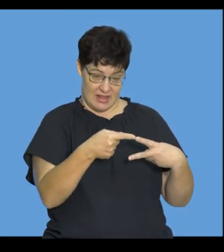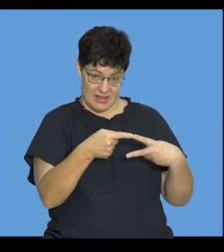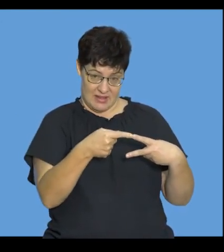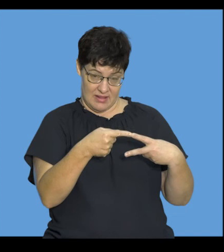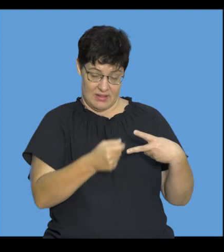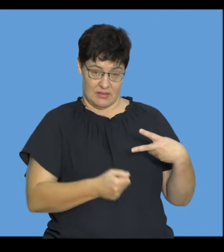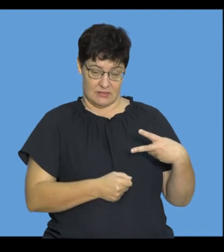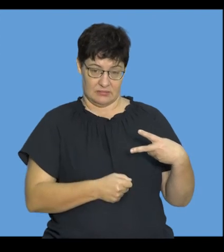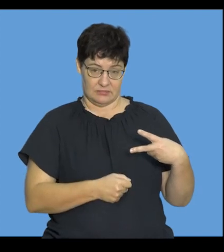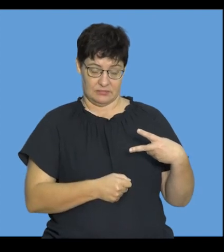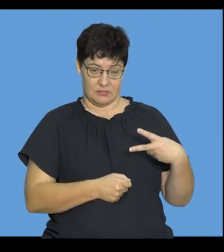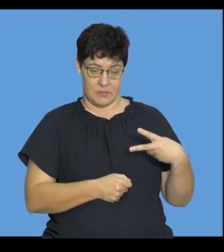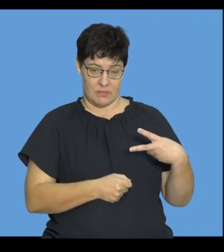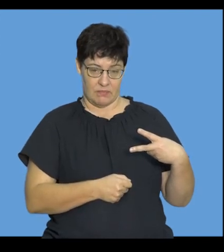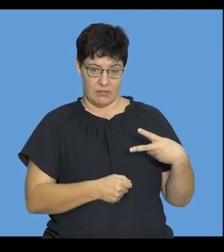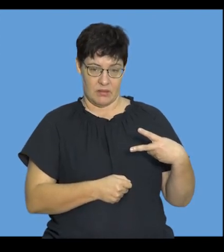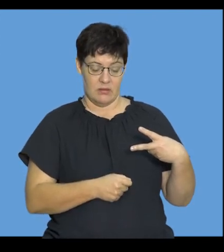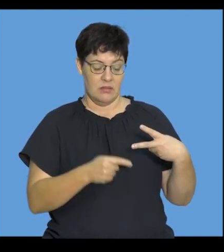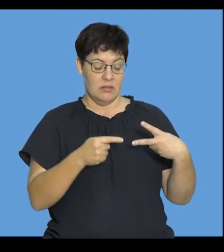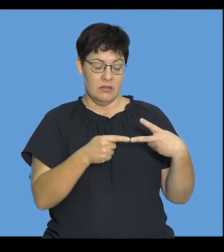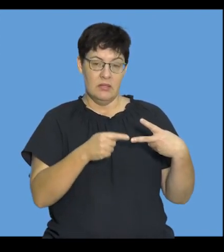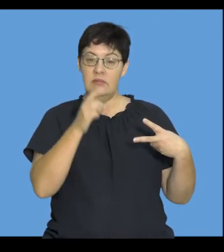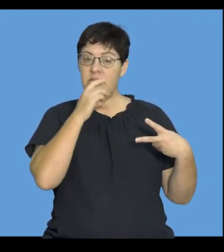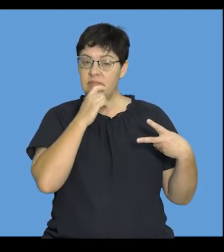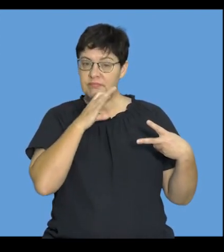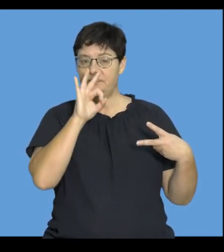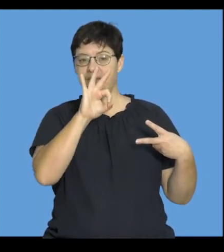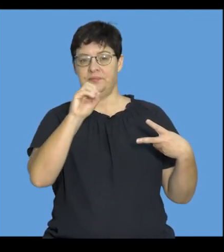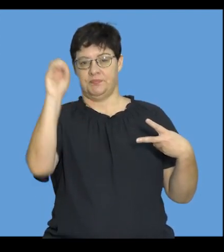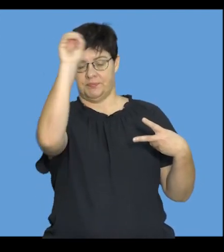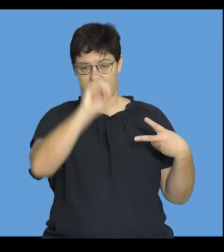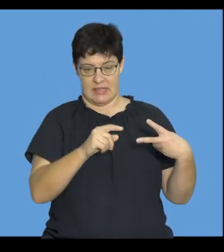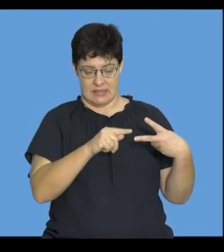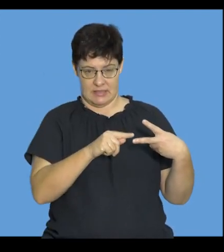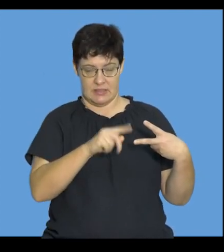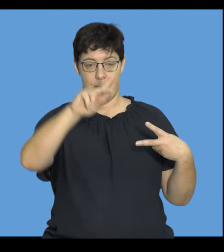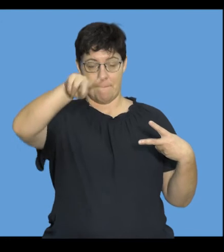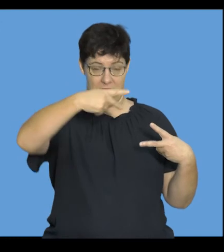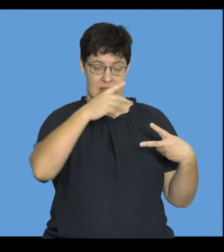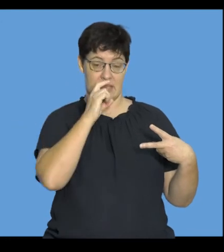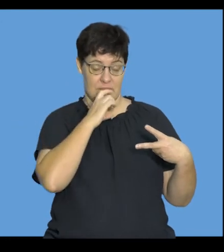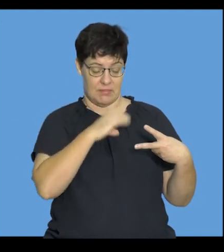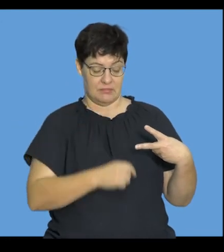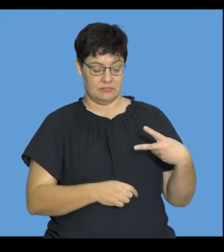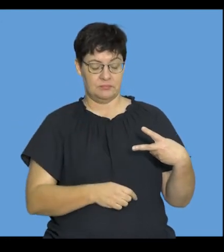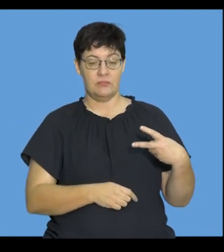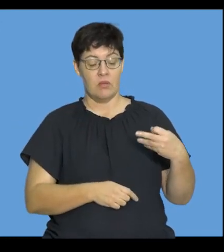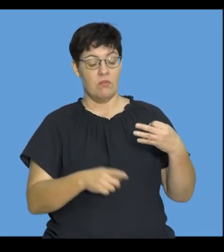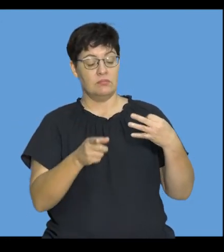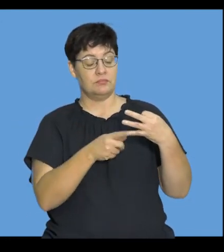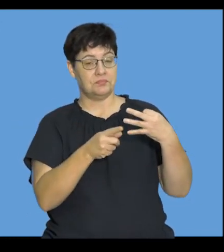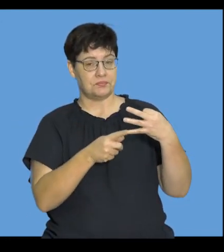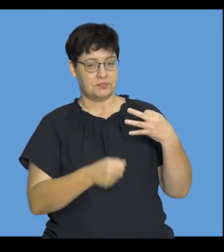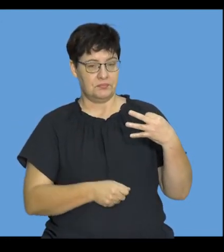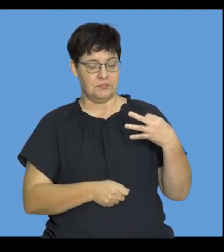see, August, 50%. September was the 30%, they settling in September. Now we come to